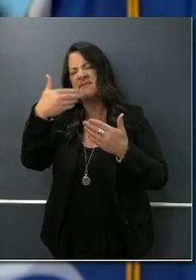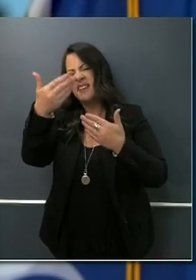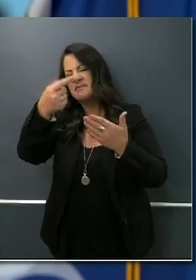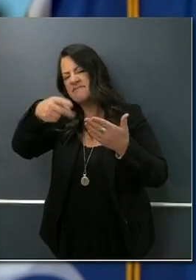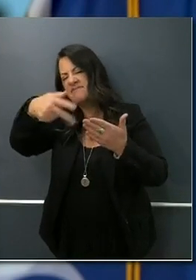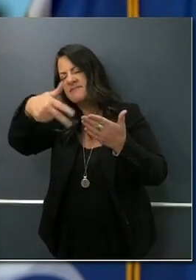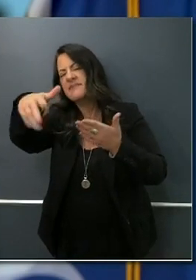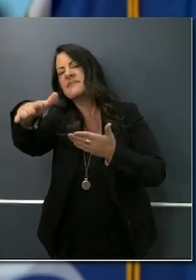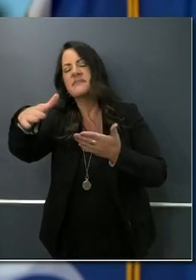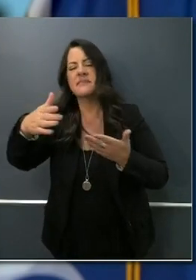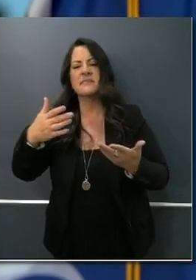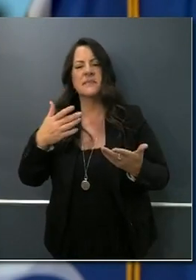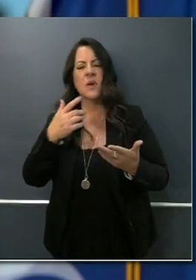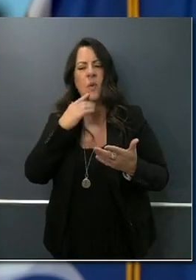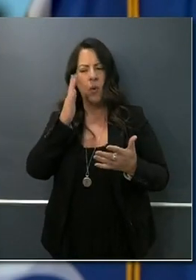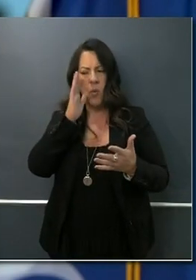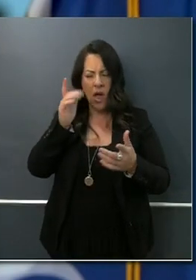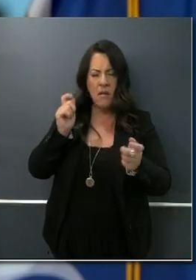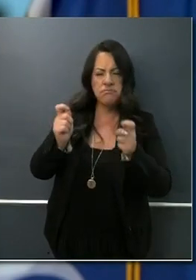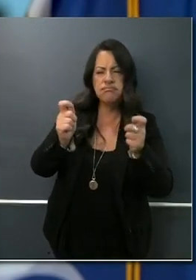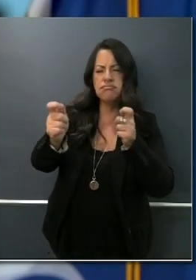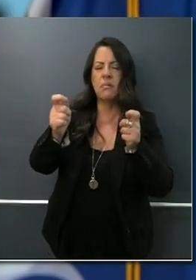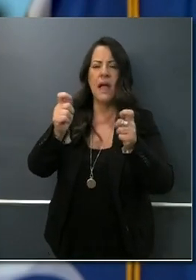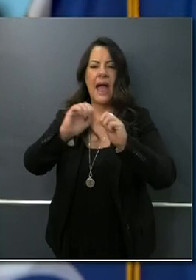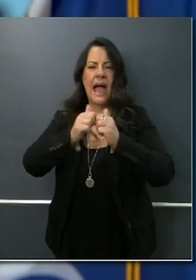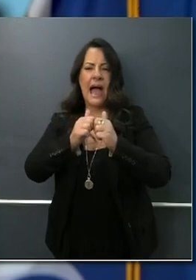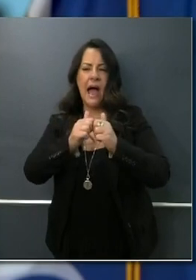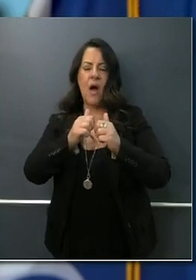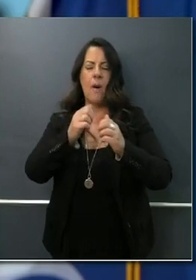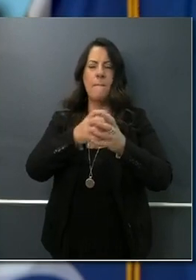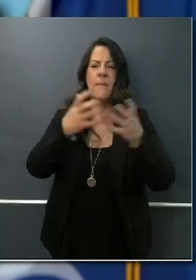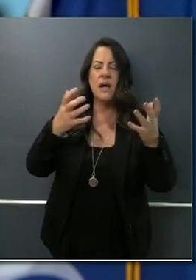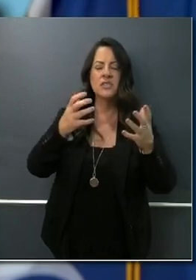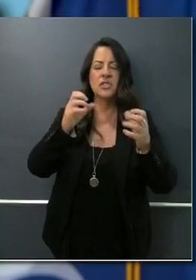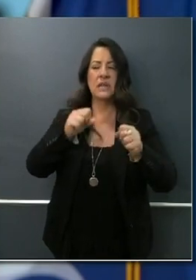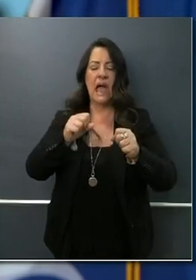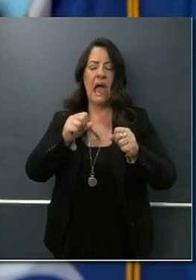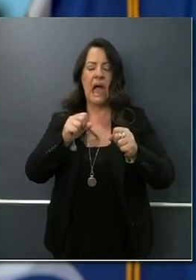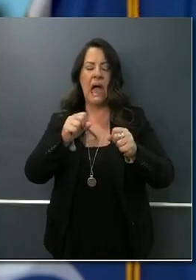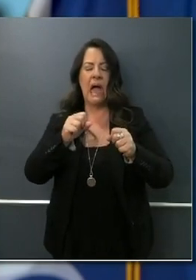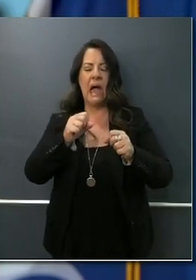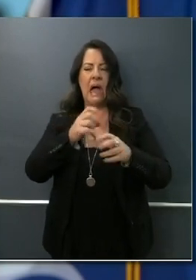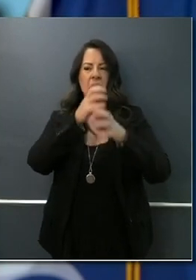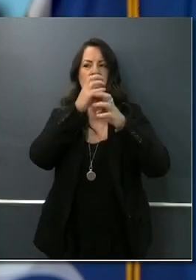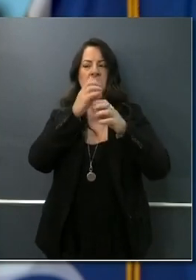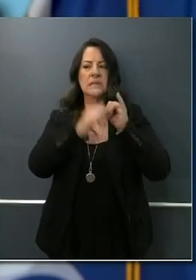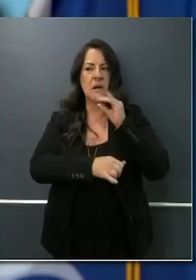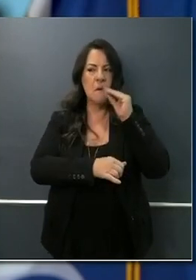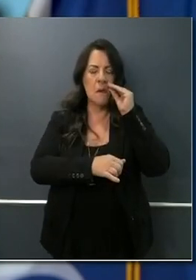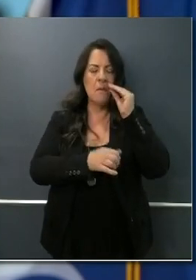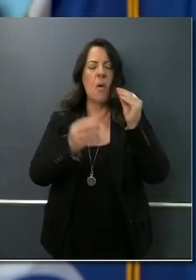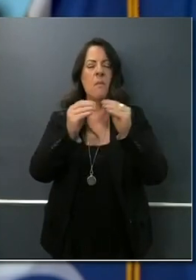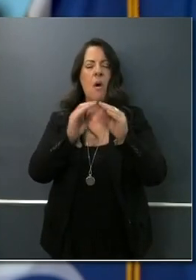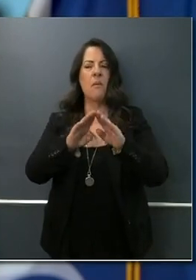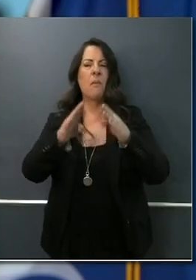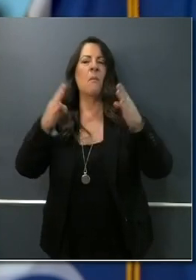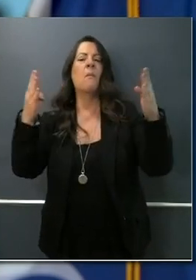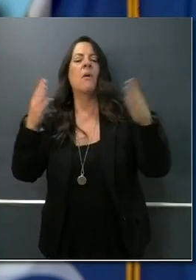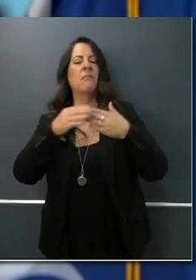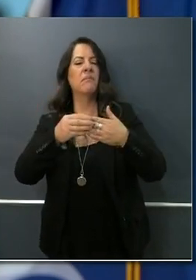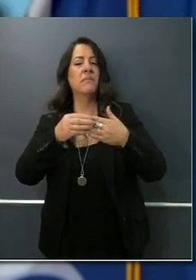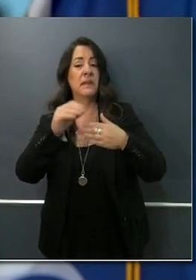months, modifications to the stay-at-home order that go to the question of businesses, and sectors, and